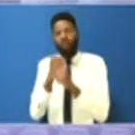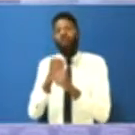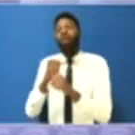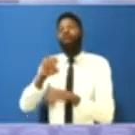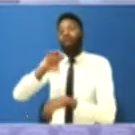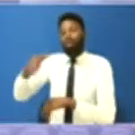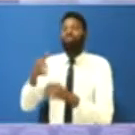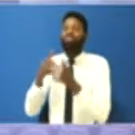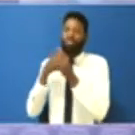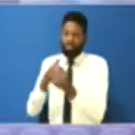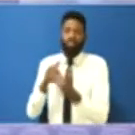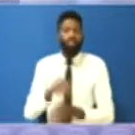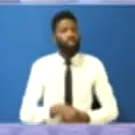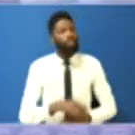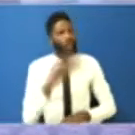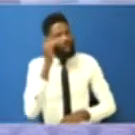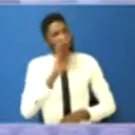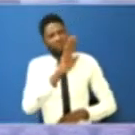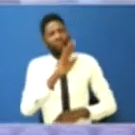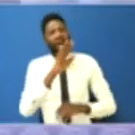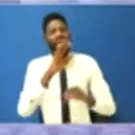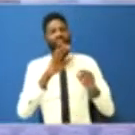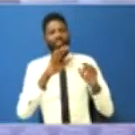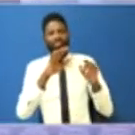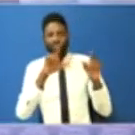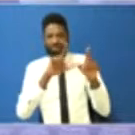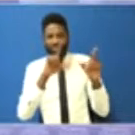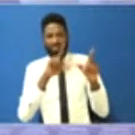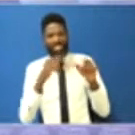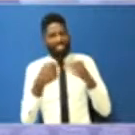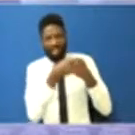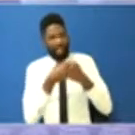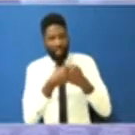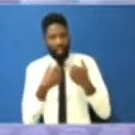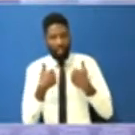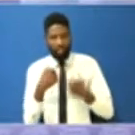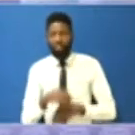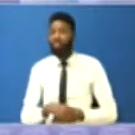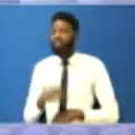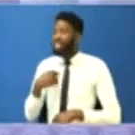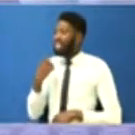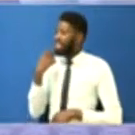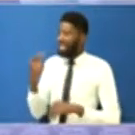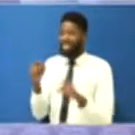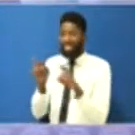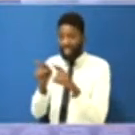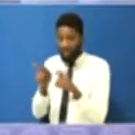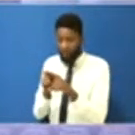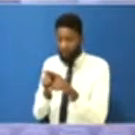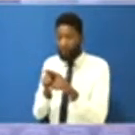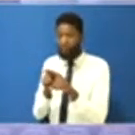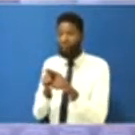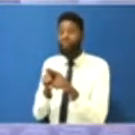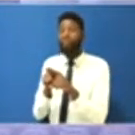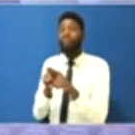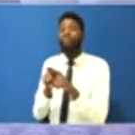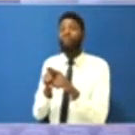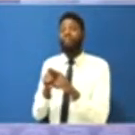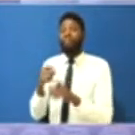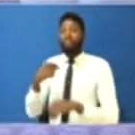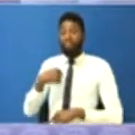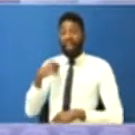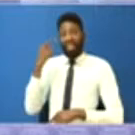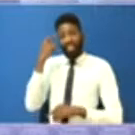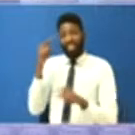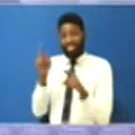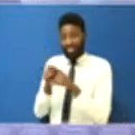contested because as i've said the hedge that's being sought um include that i think um and and i i feel